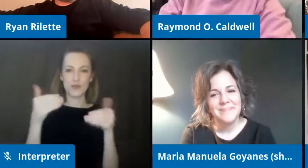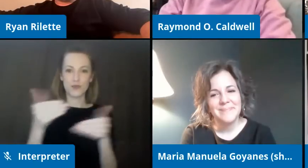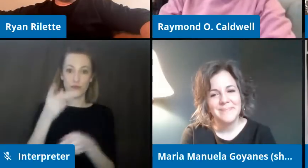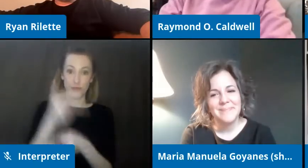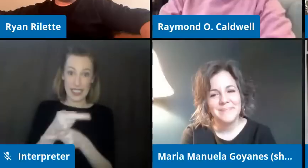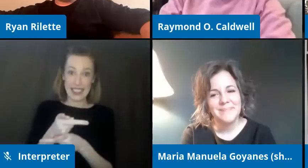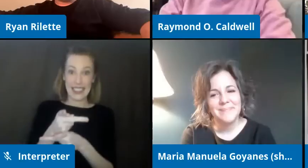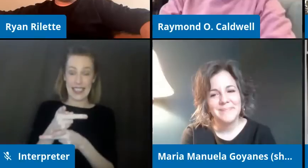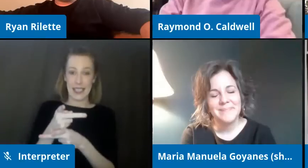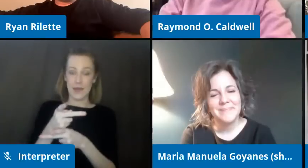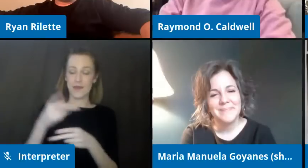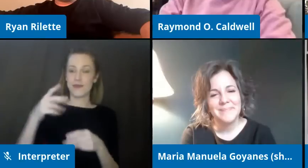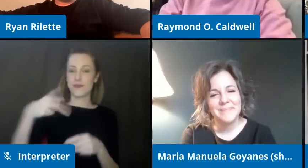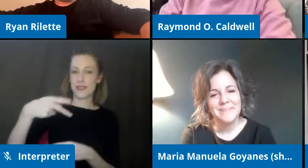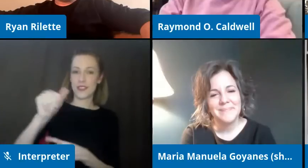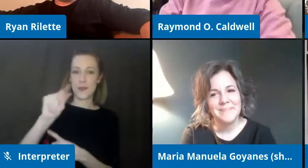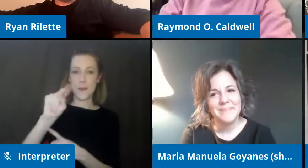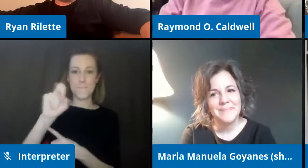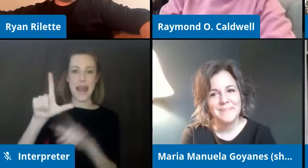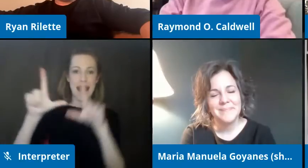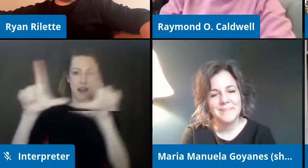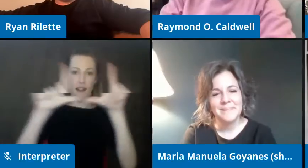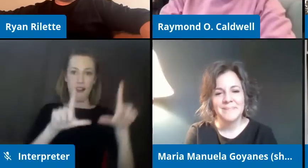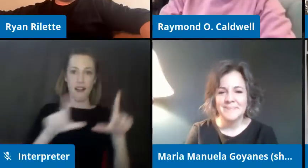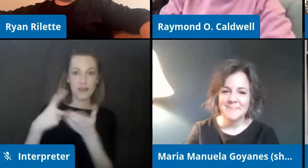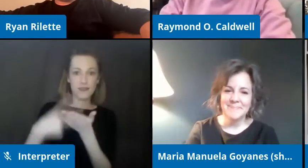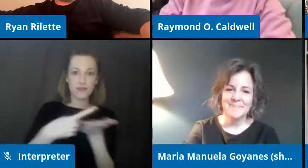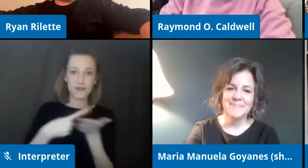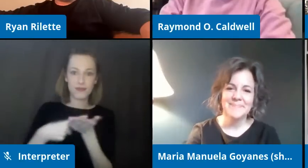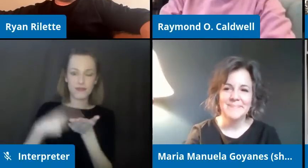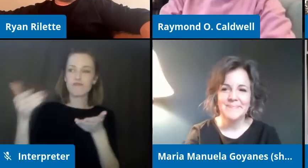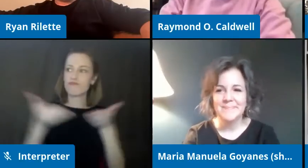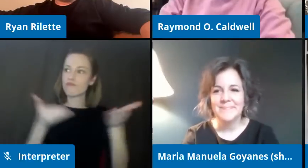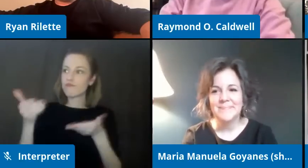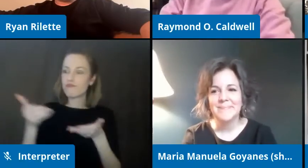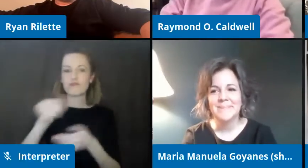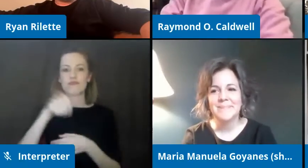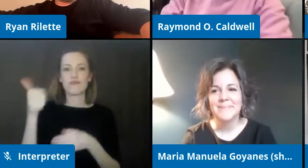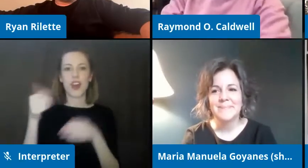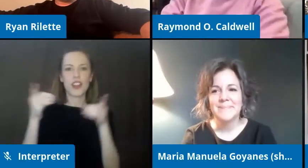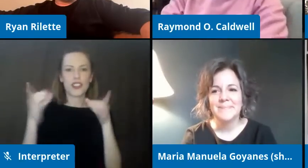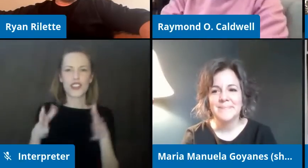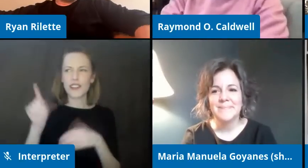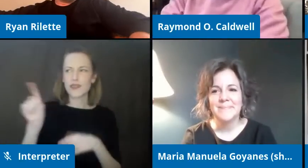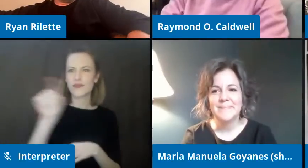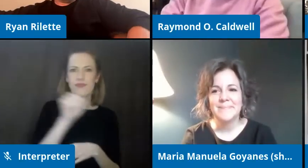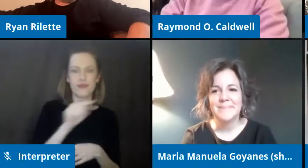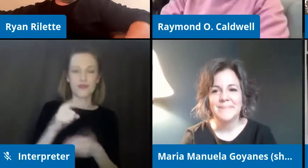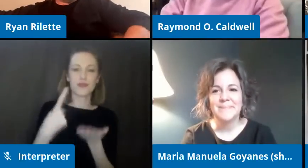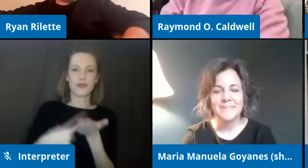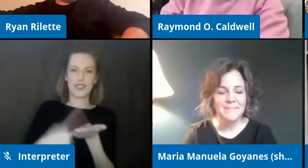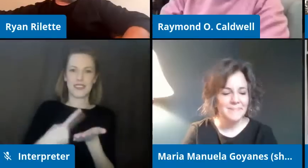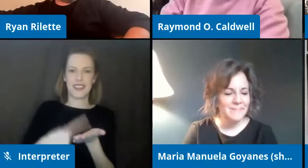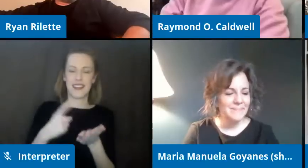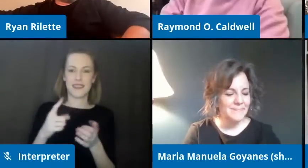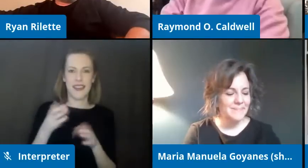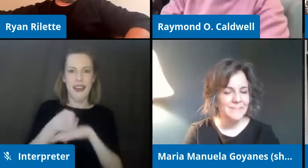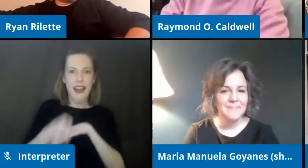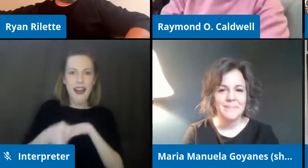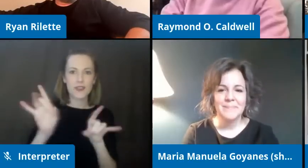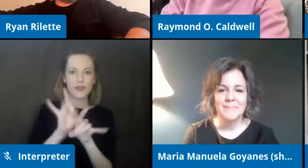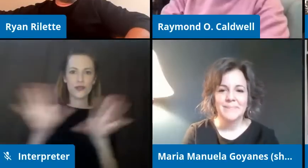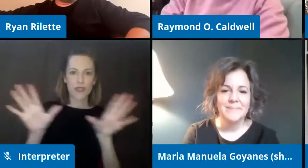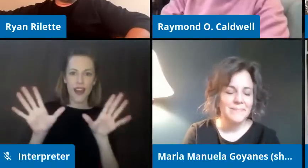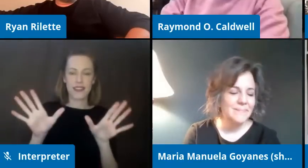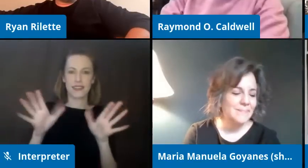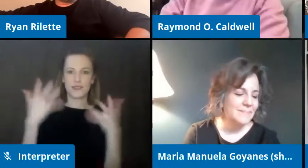in some other really great thinkers from the region and talk about what it's all going to look like after the crisis passes, or at least after this wave of the